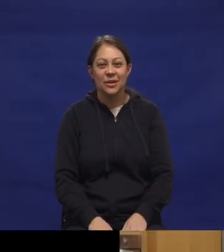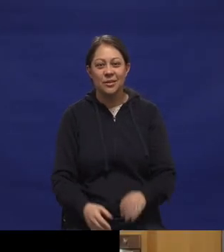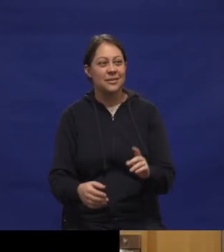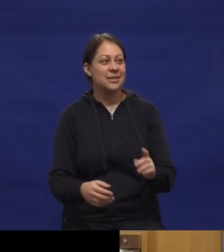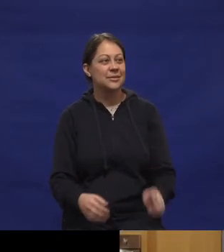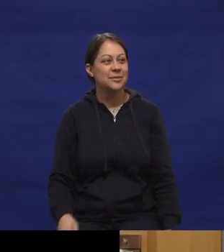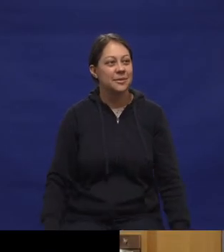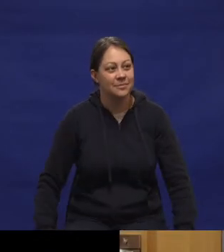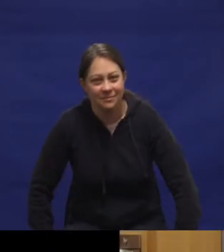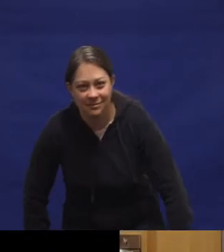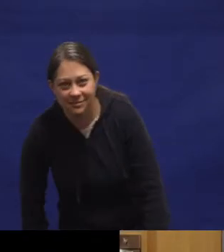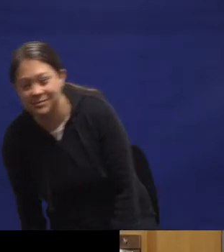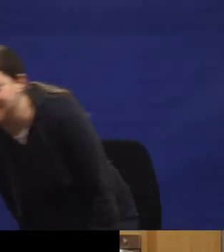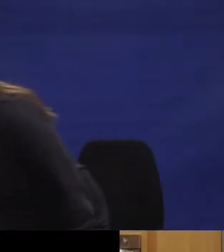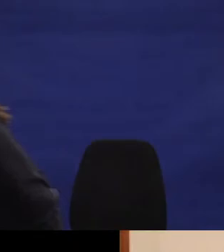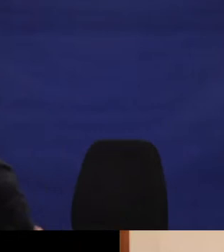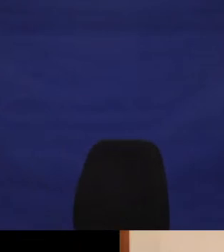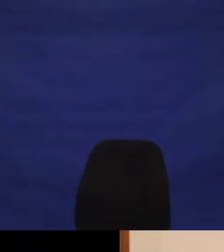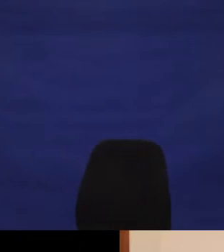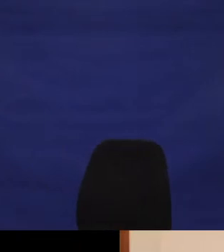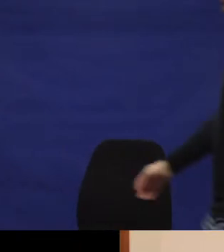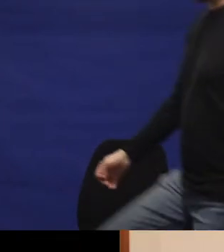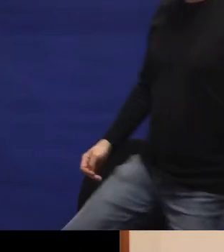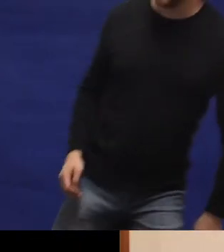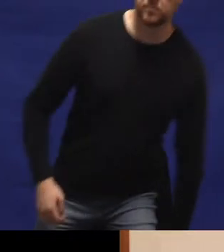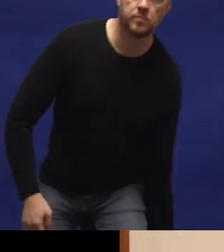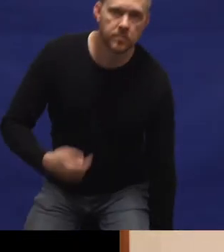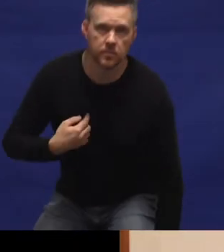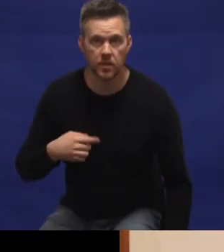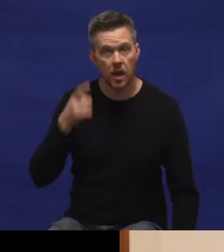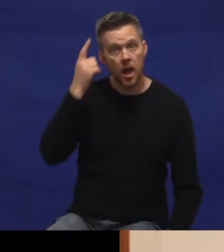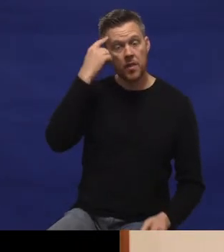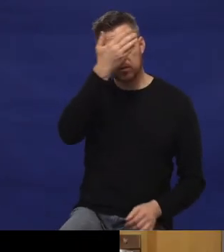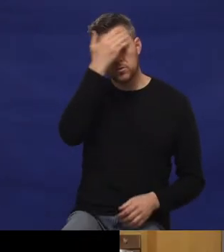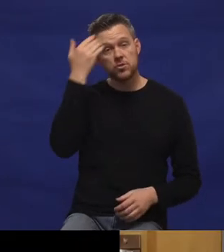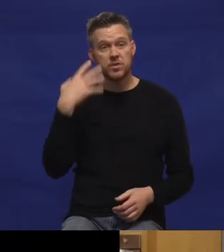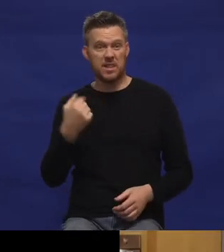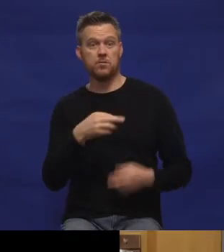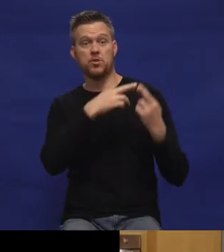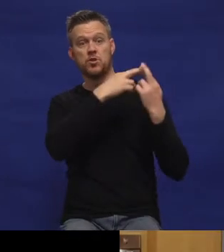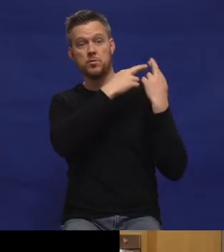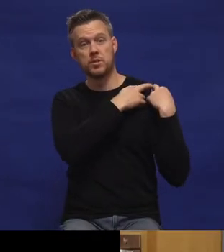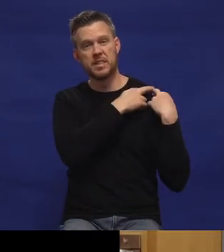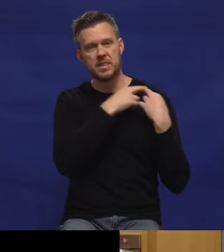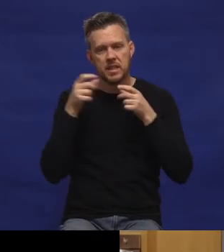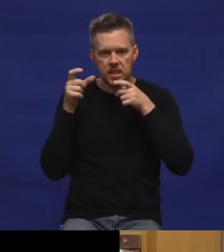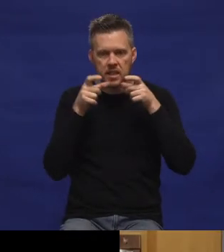why is generosity important to me and my family? I think as Christians, we have a responsibility to